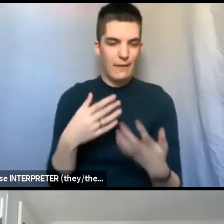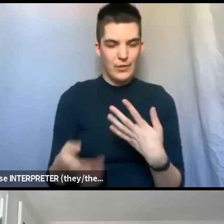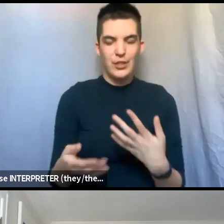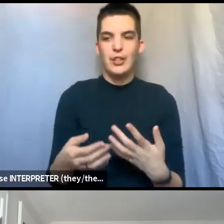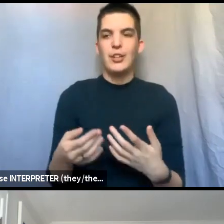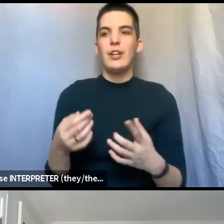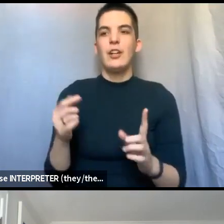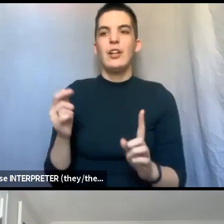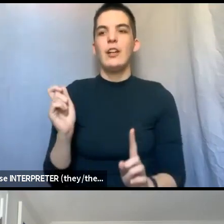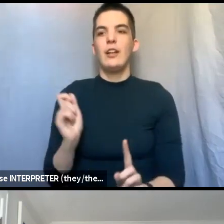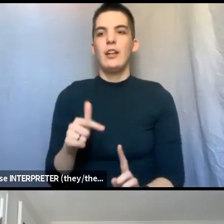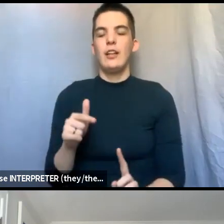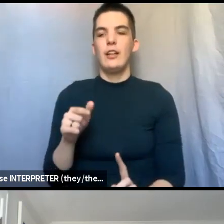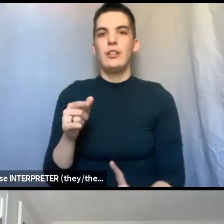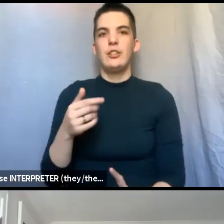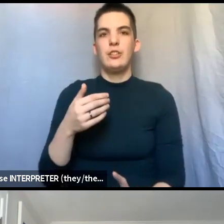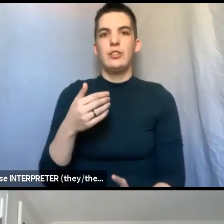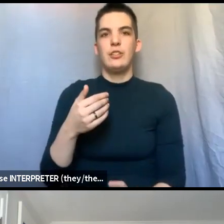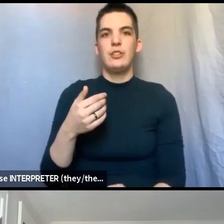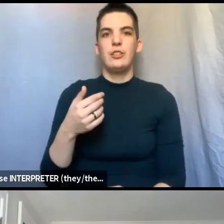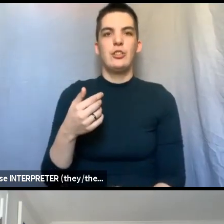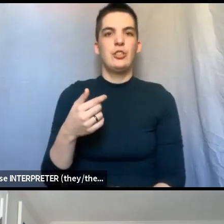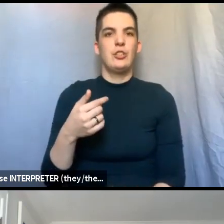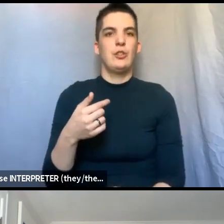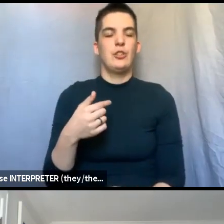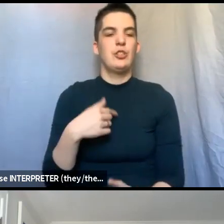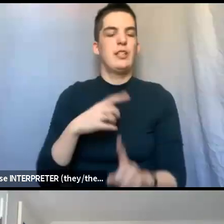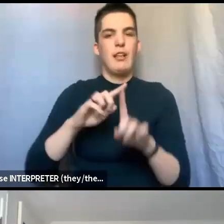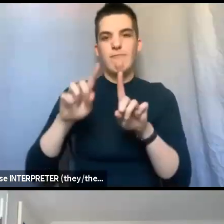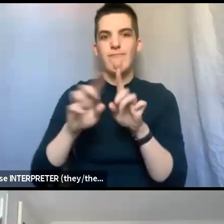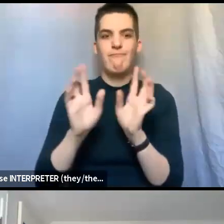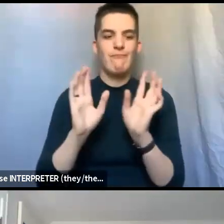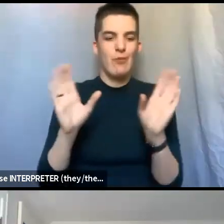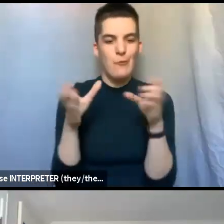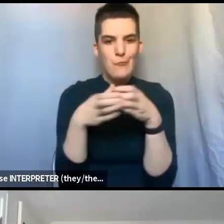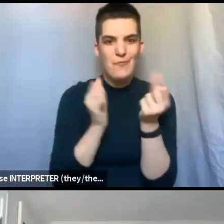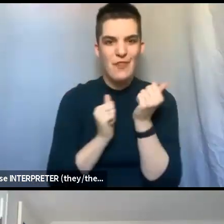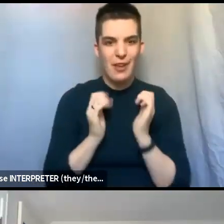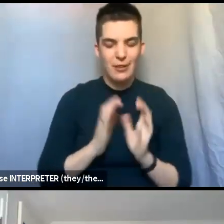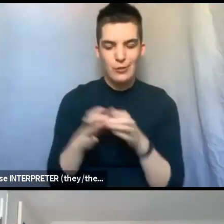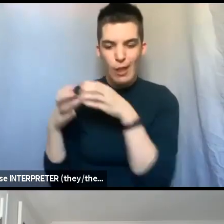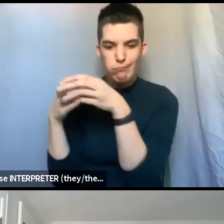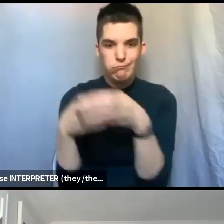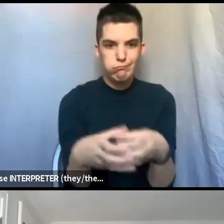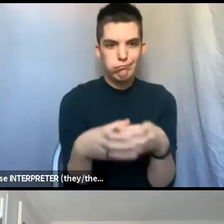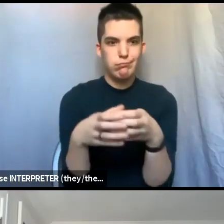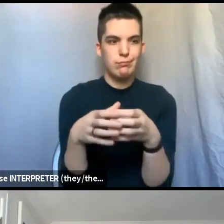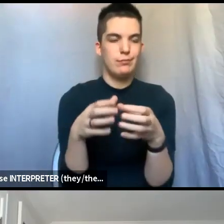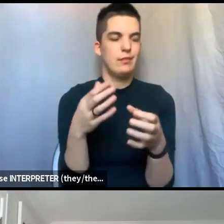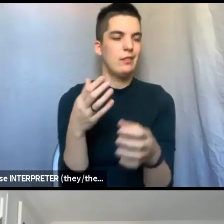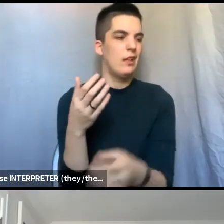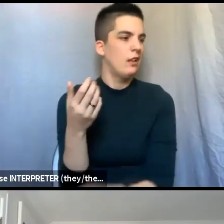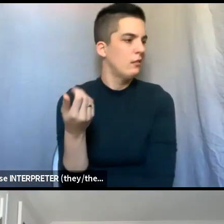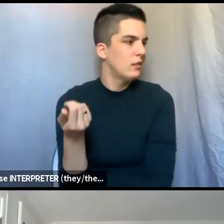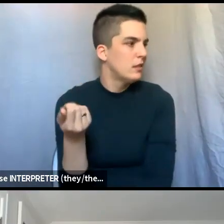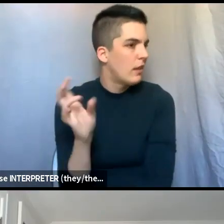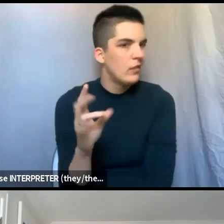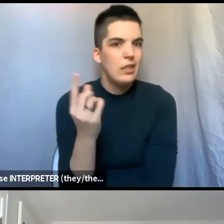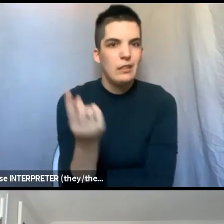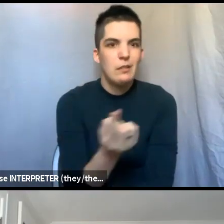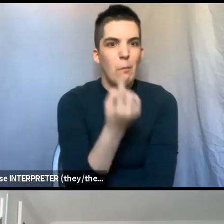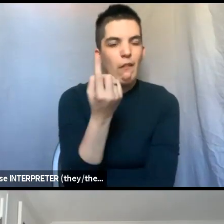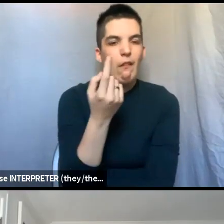a scraggly troop of roving actors came to New York in whatever, 17-something, and started